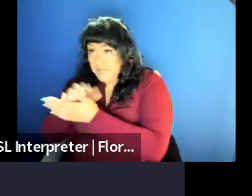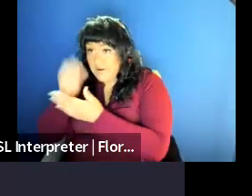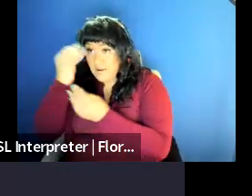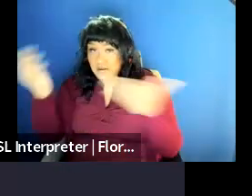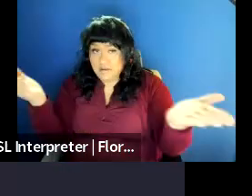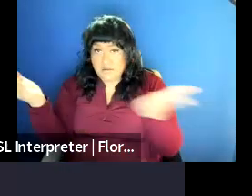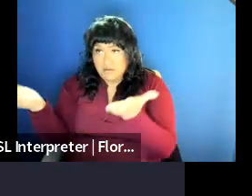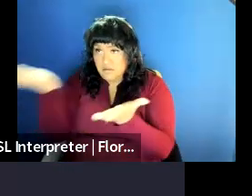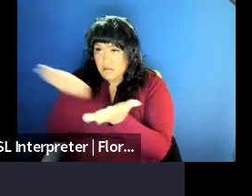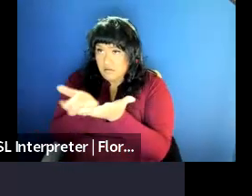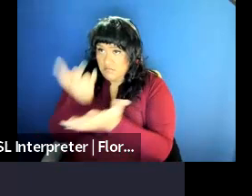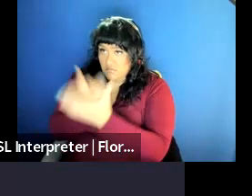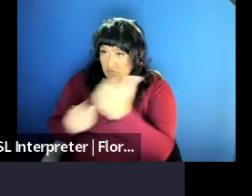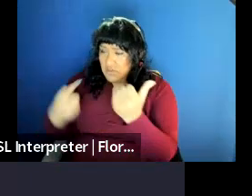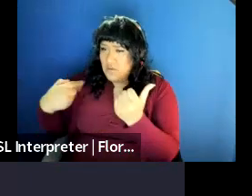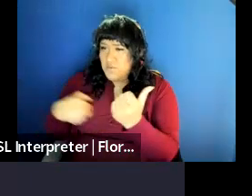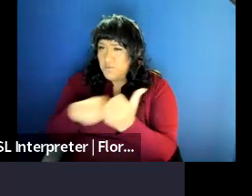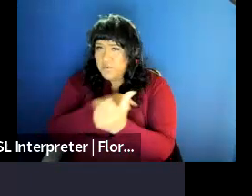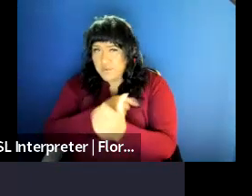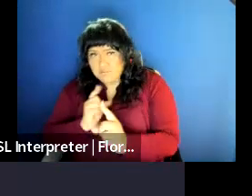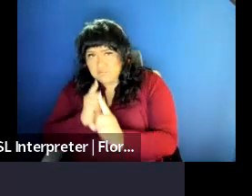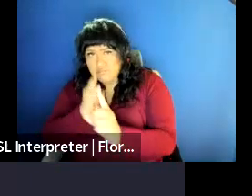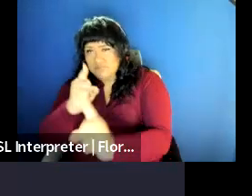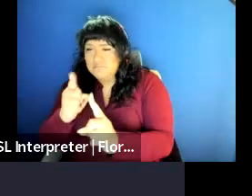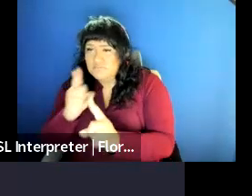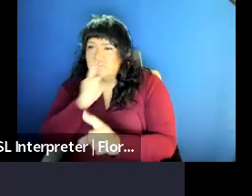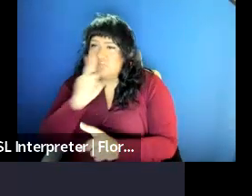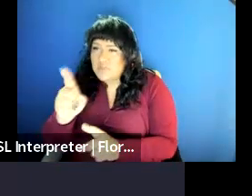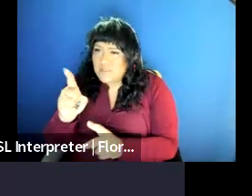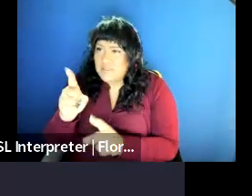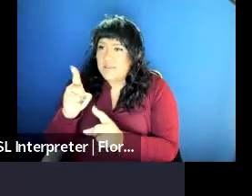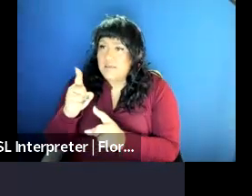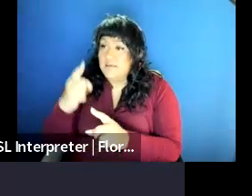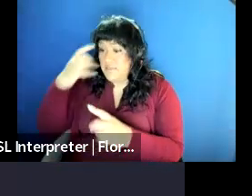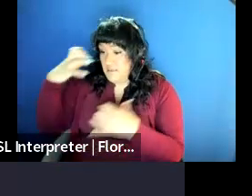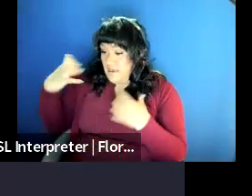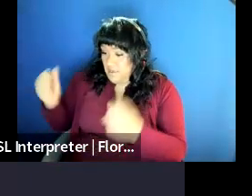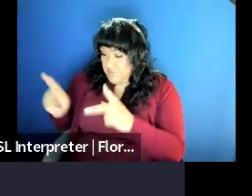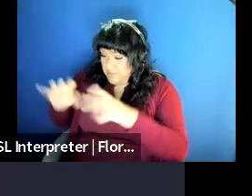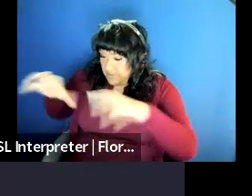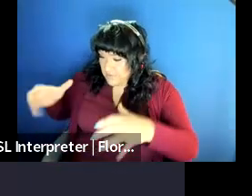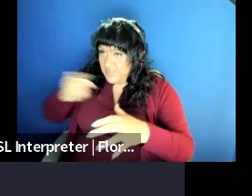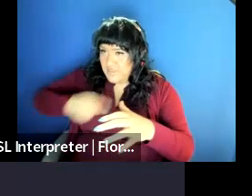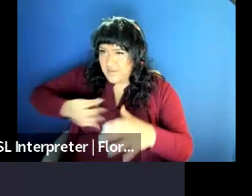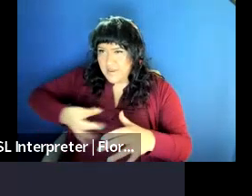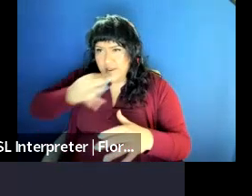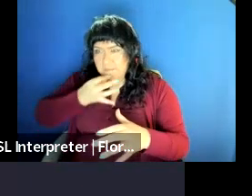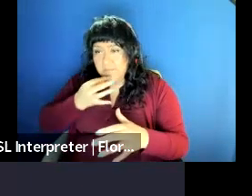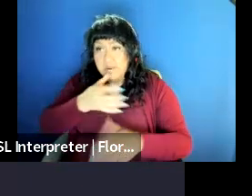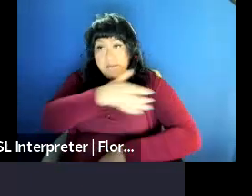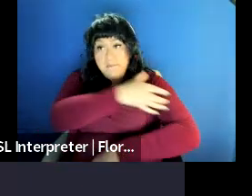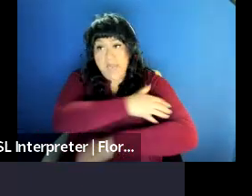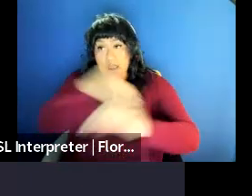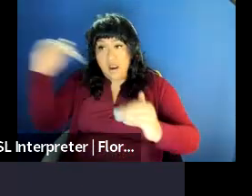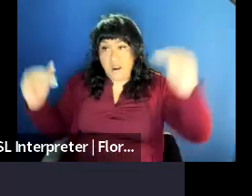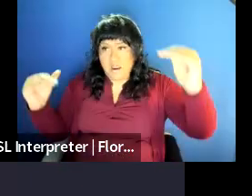idea that only those who work in the field of mental health are the experts. And we're really trying to shift power dynamics in